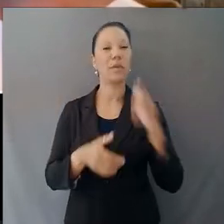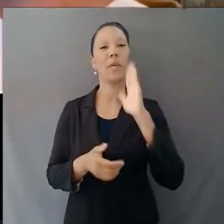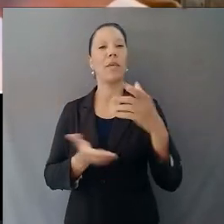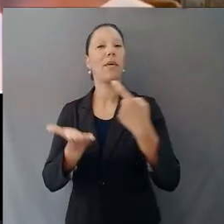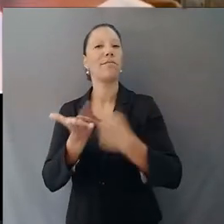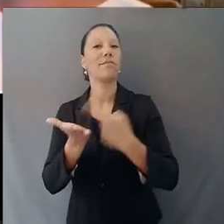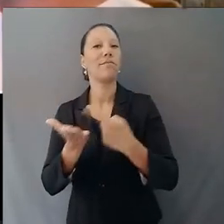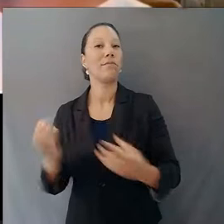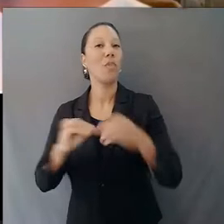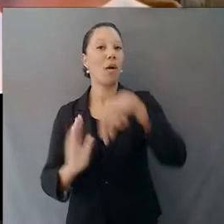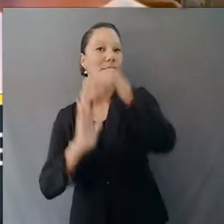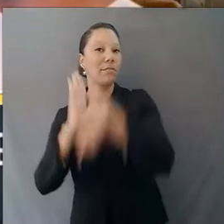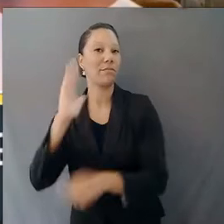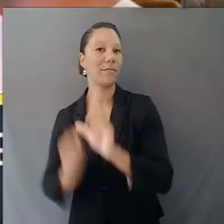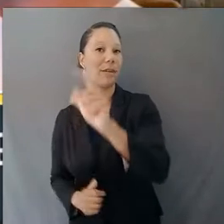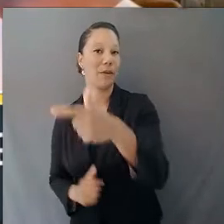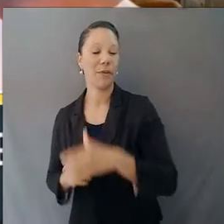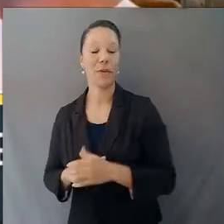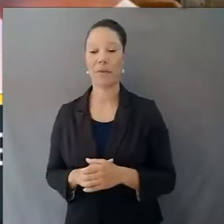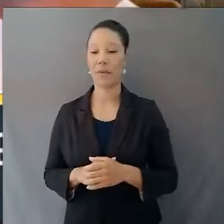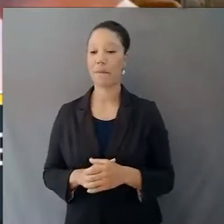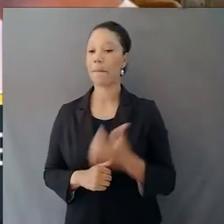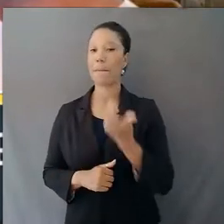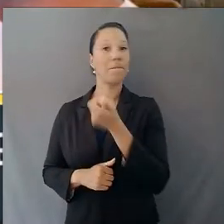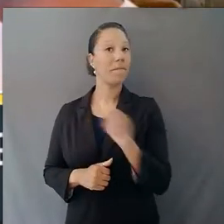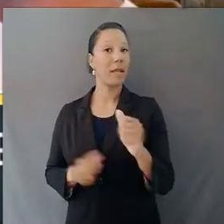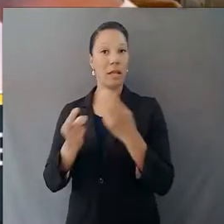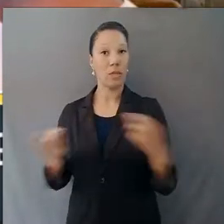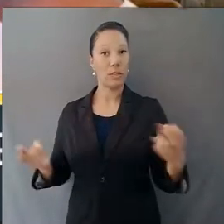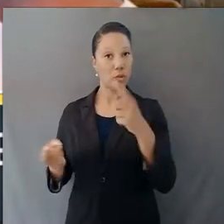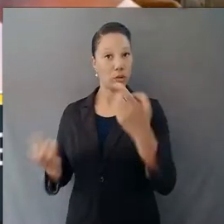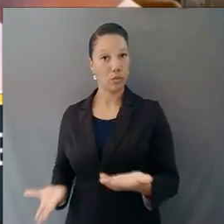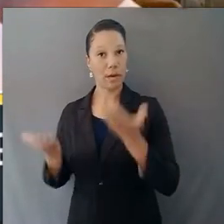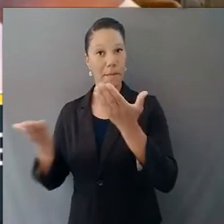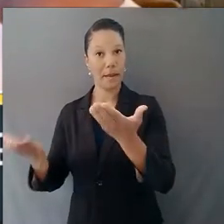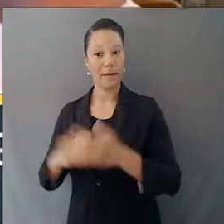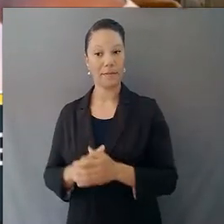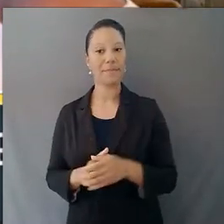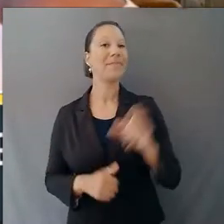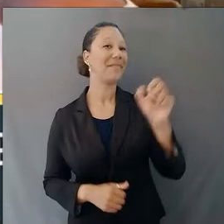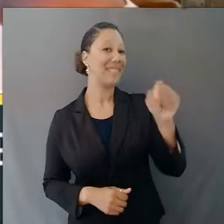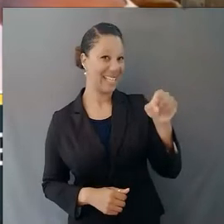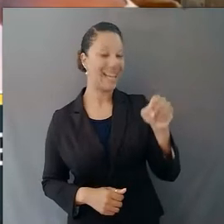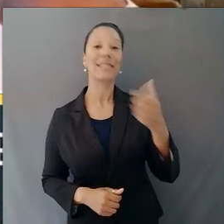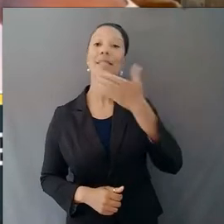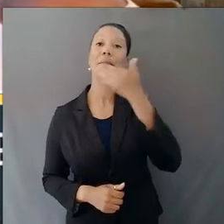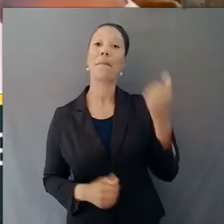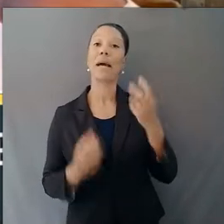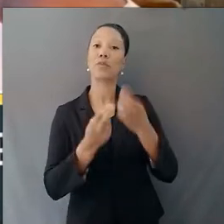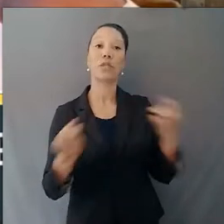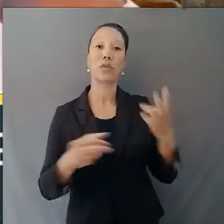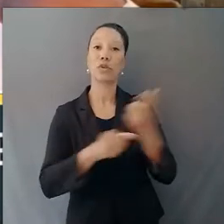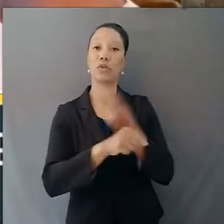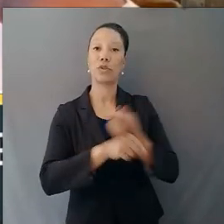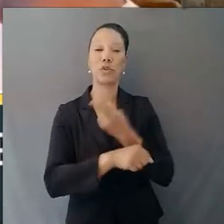about more on. So with that, are there any resources that you would recommend? Yeah, so actually one of the best resources, the